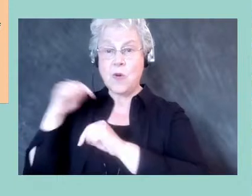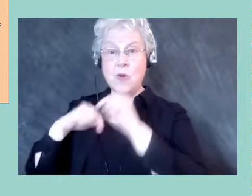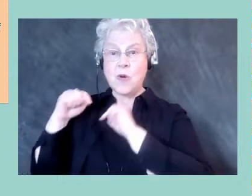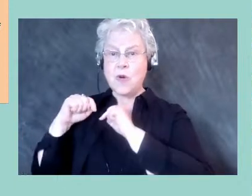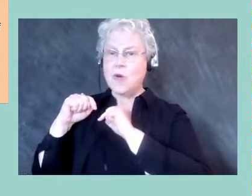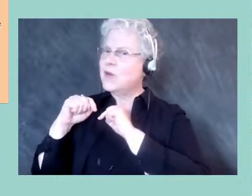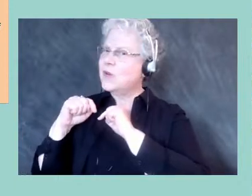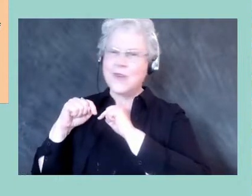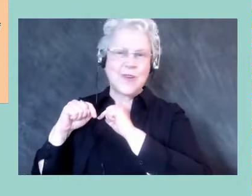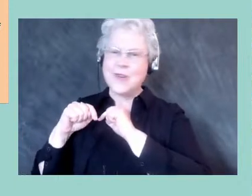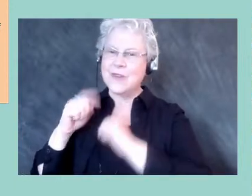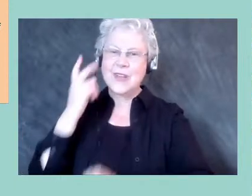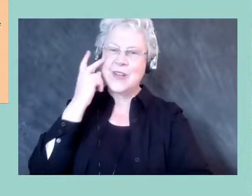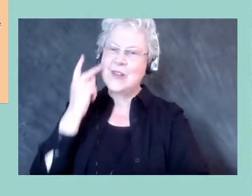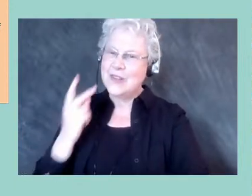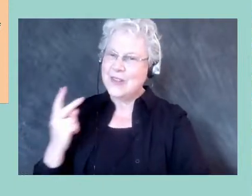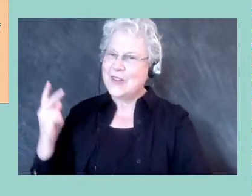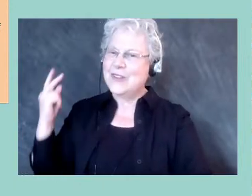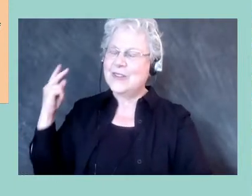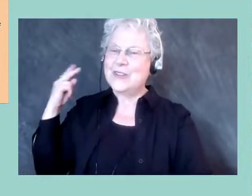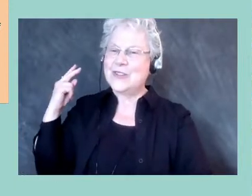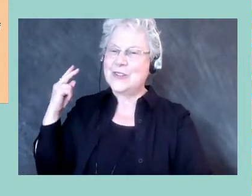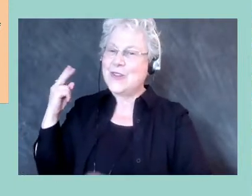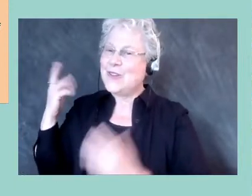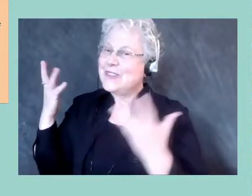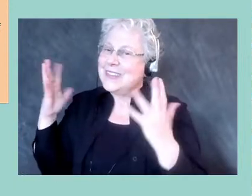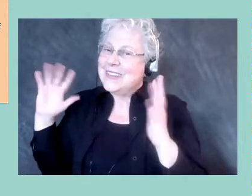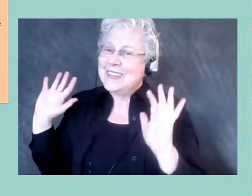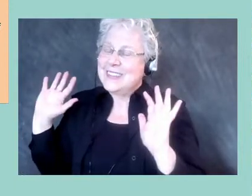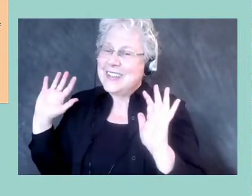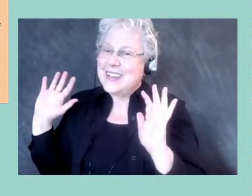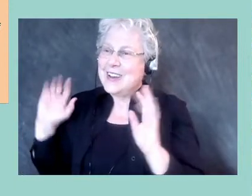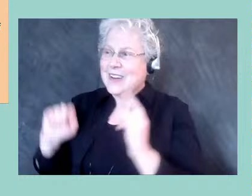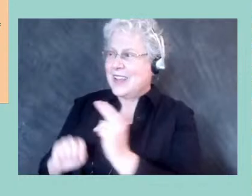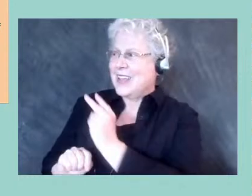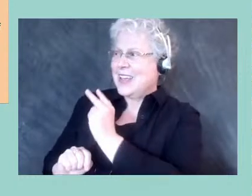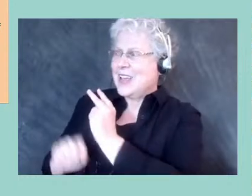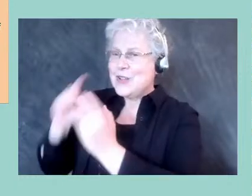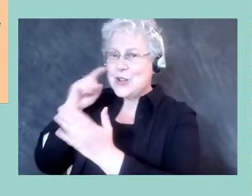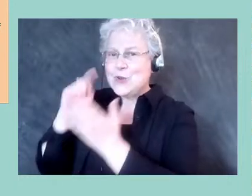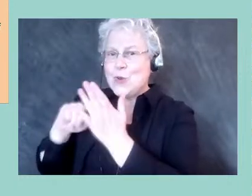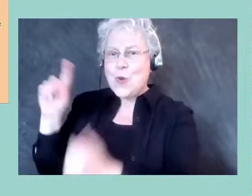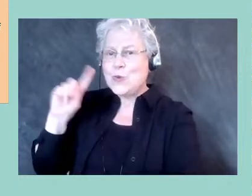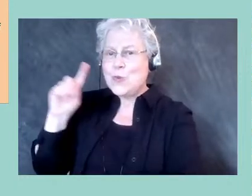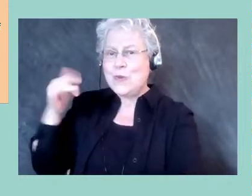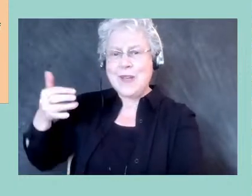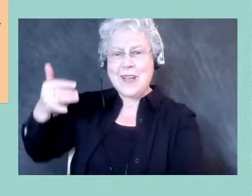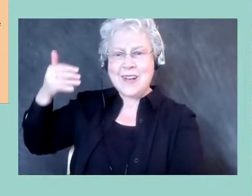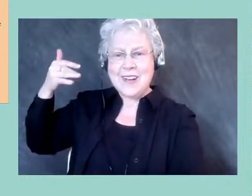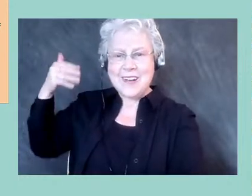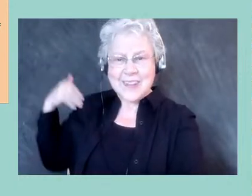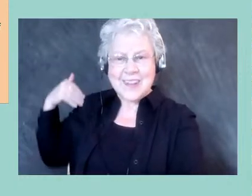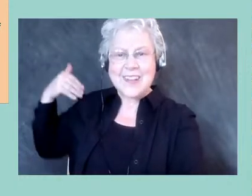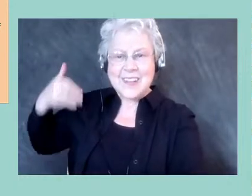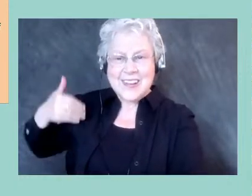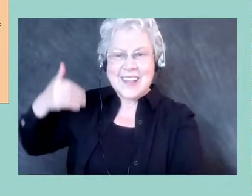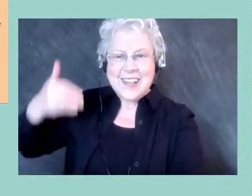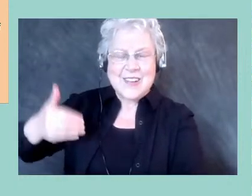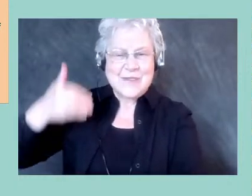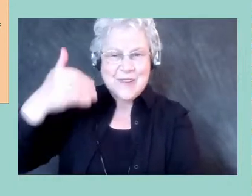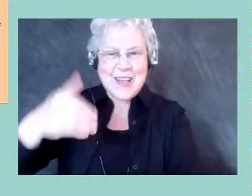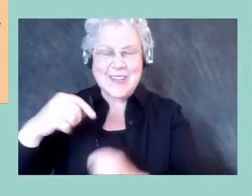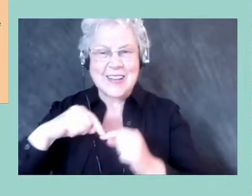We can't return, we can only look behind from where we came, and